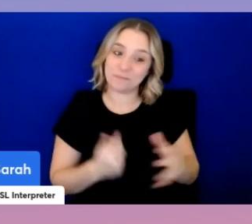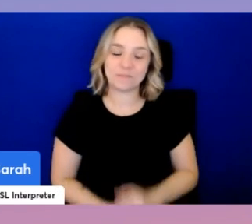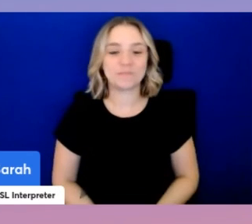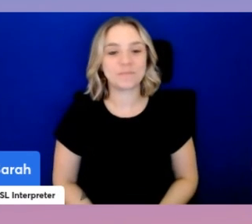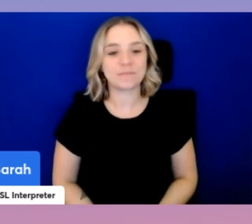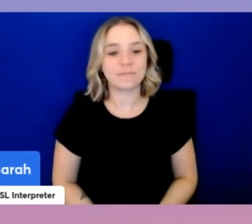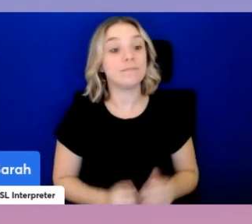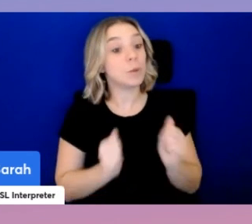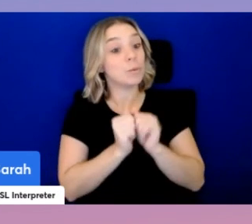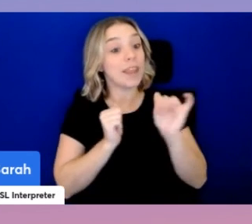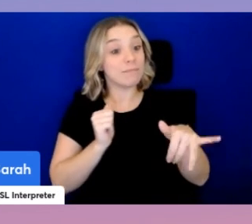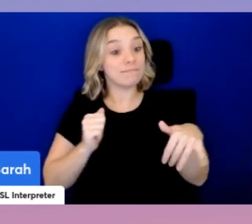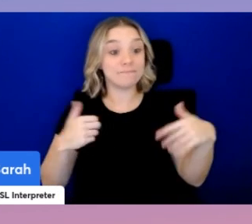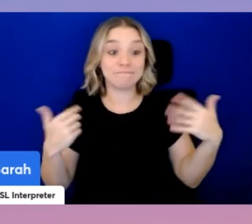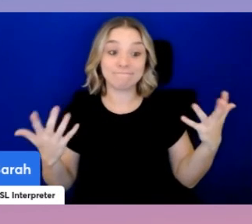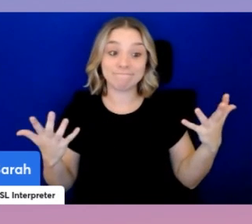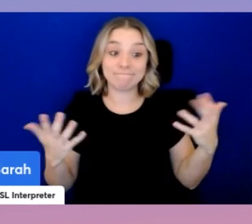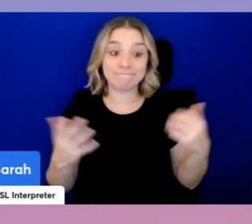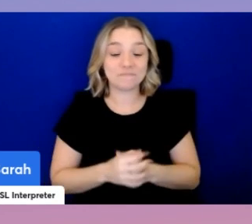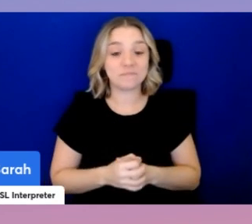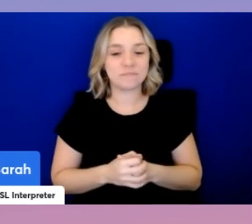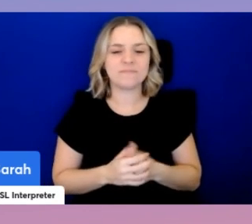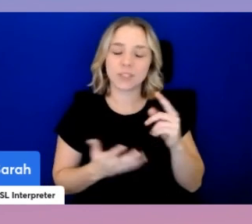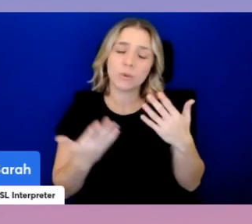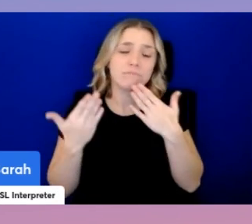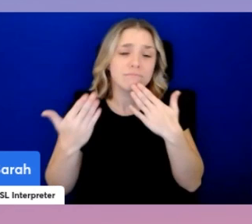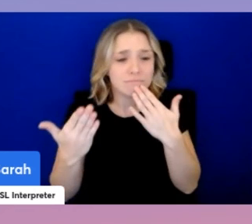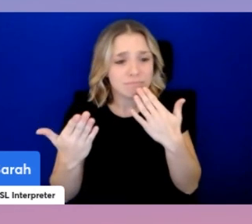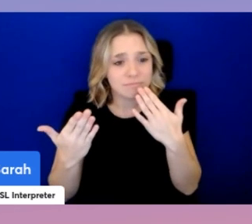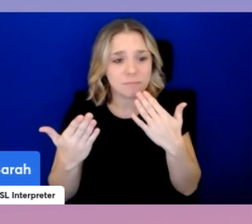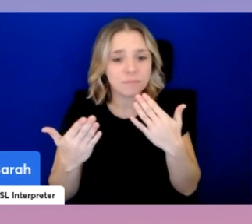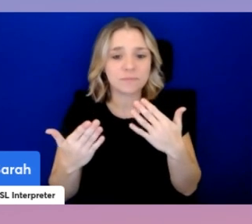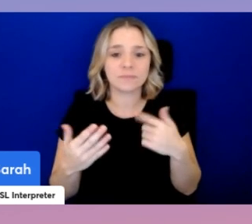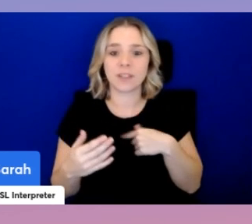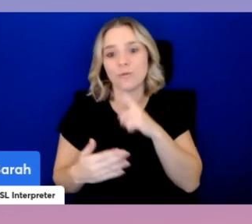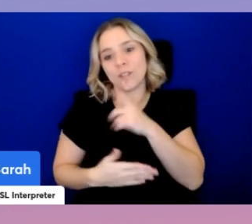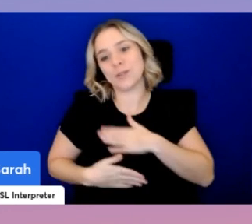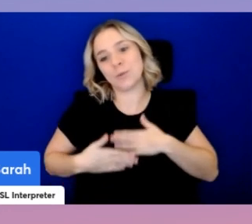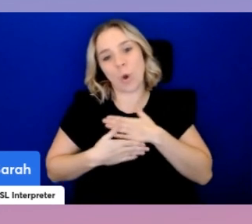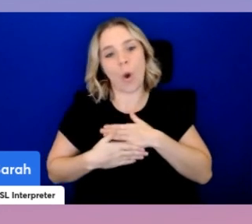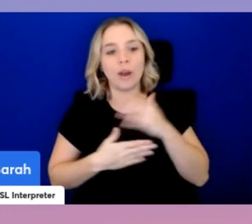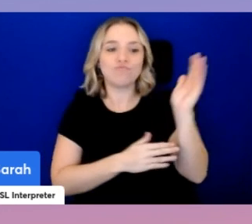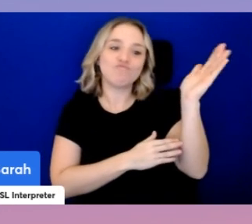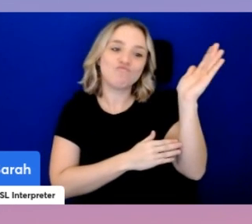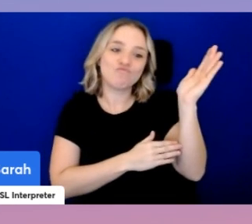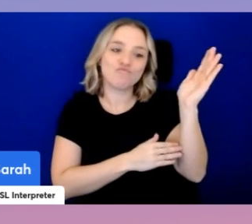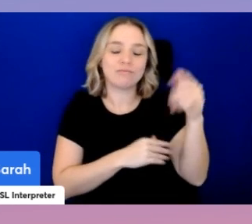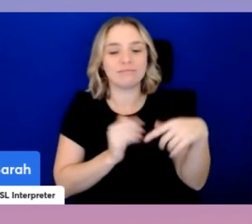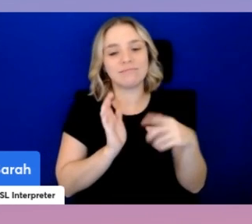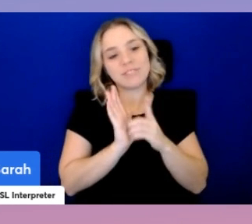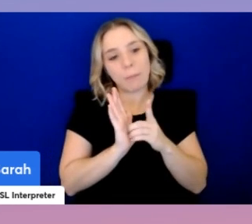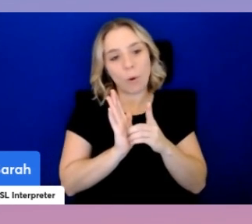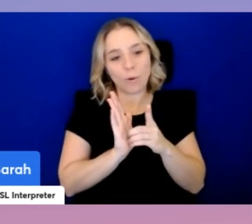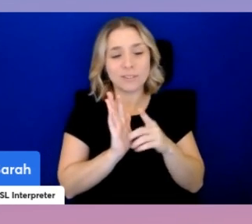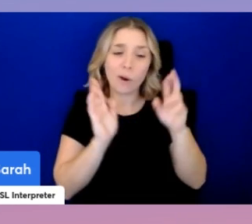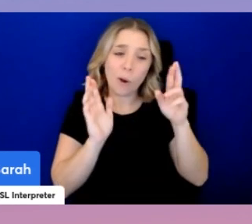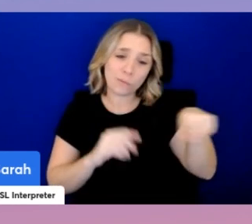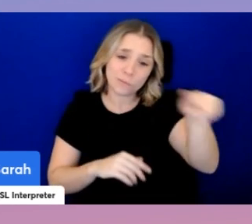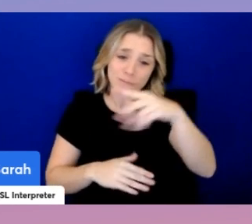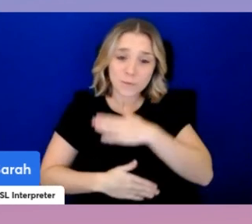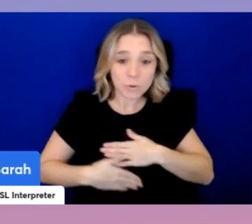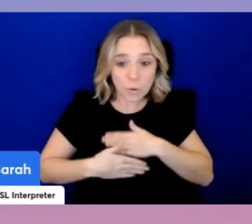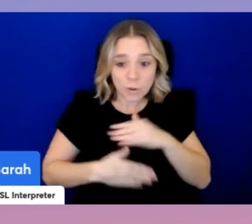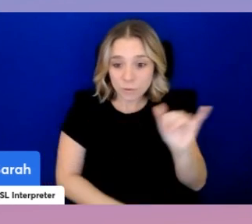With that, I just want to say thank you. I really enjoy doing these hands-on demos. Hope you enjoy it as well.